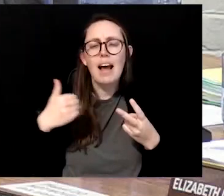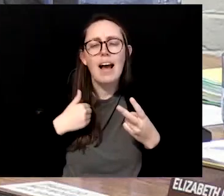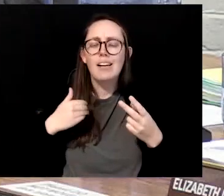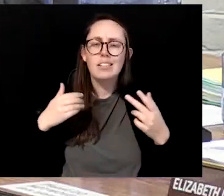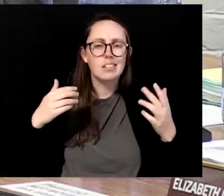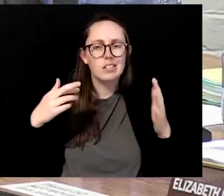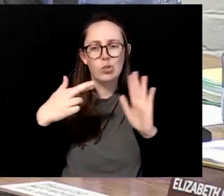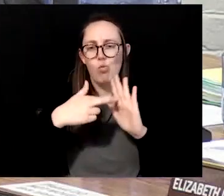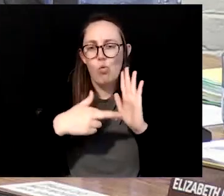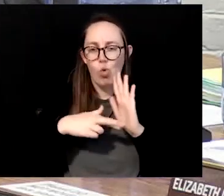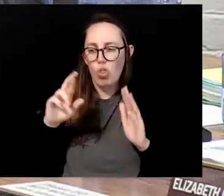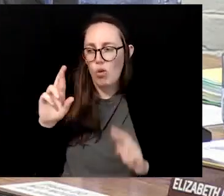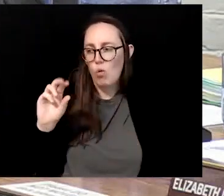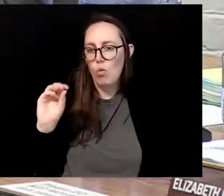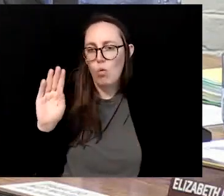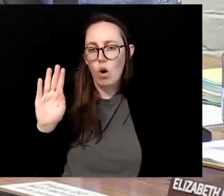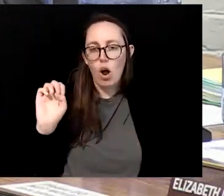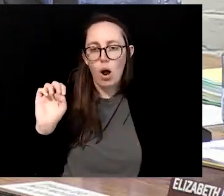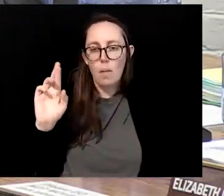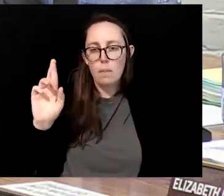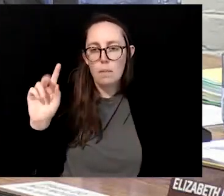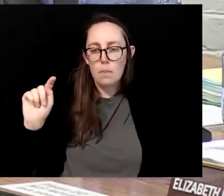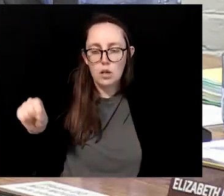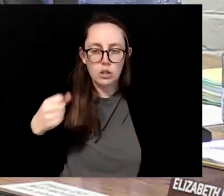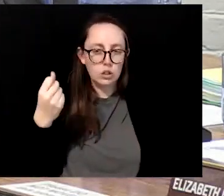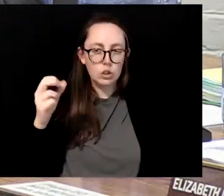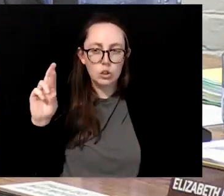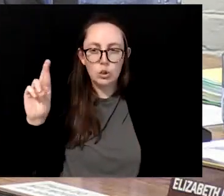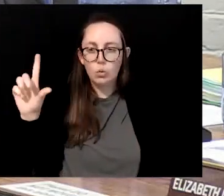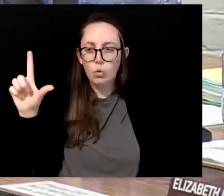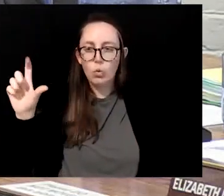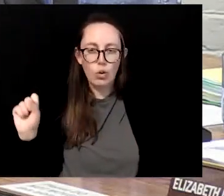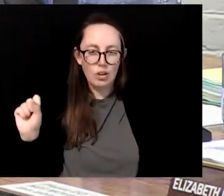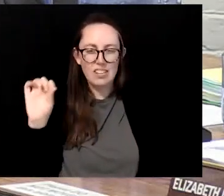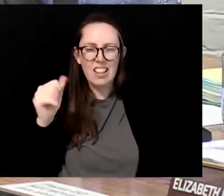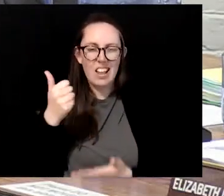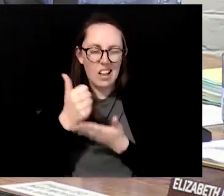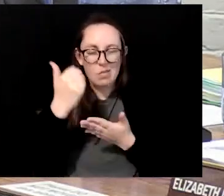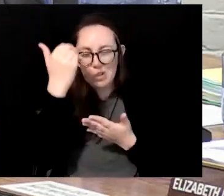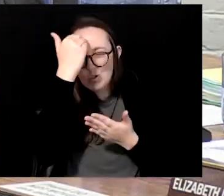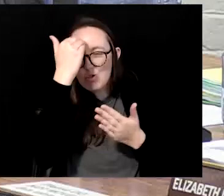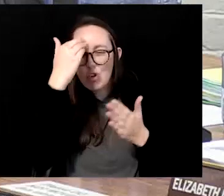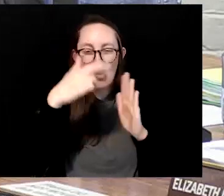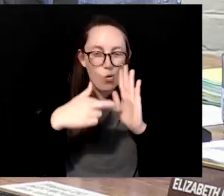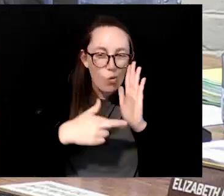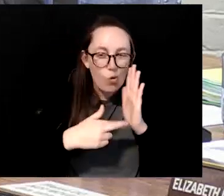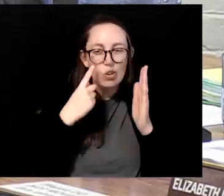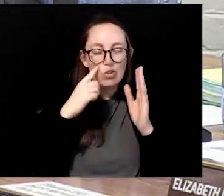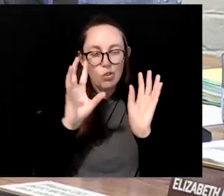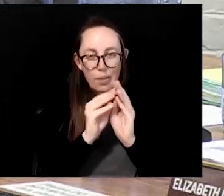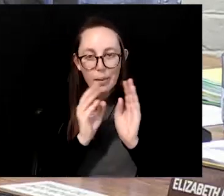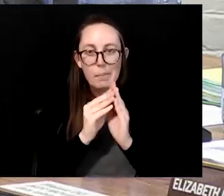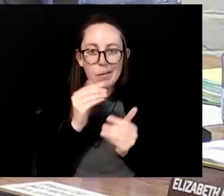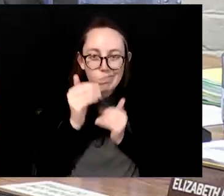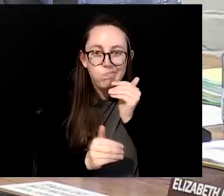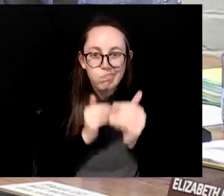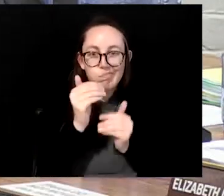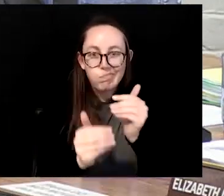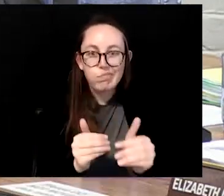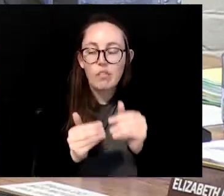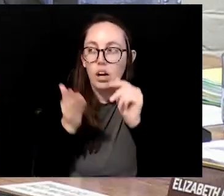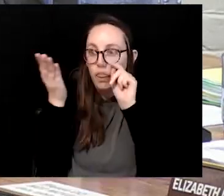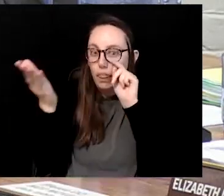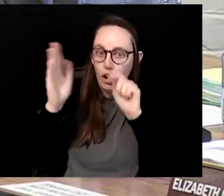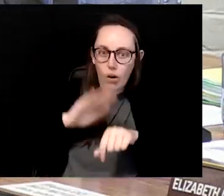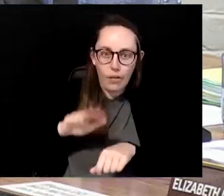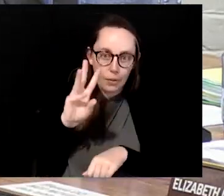and people should think about viewing it to refresh themselves on how Robert's Rules works if they're going to be